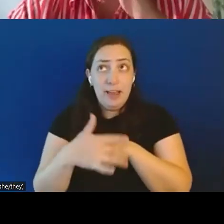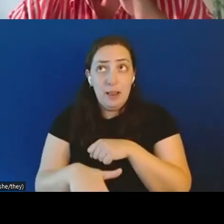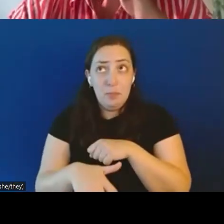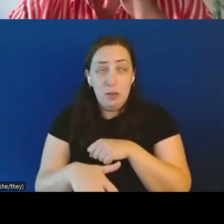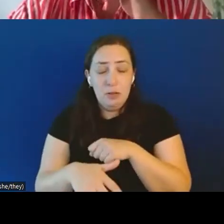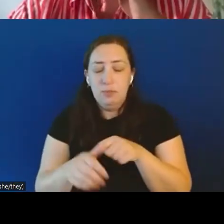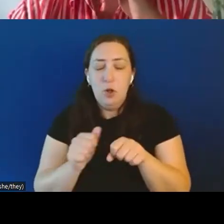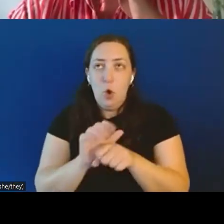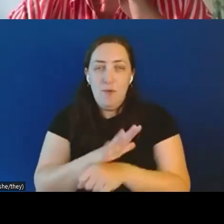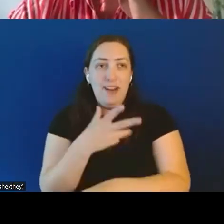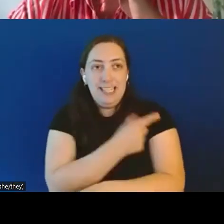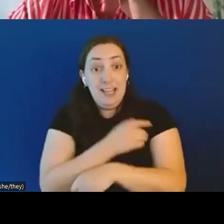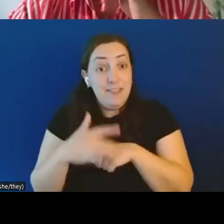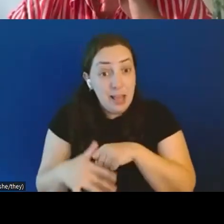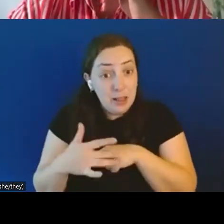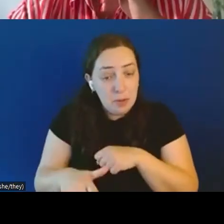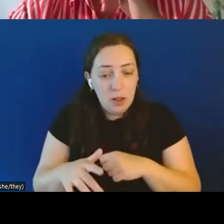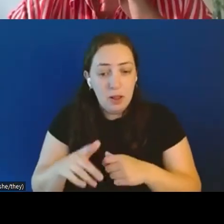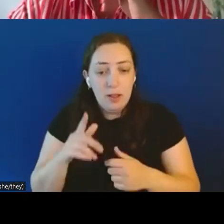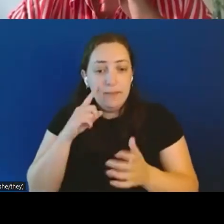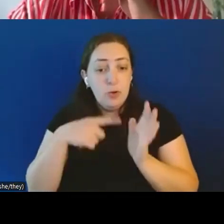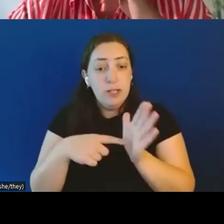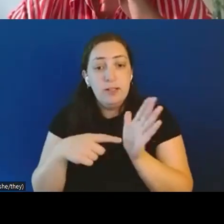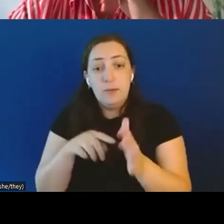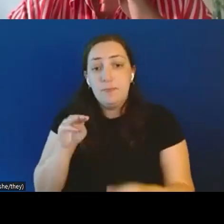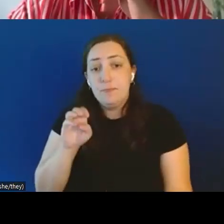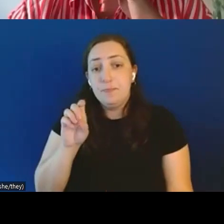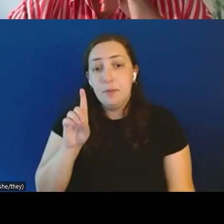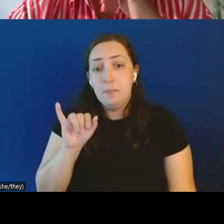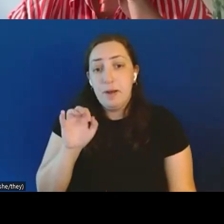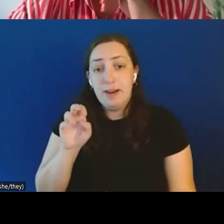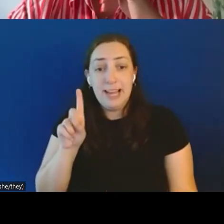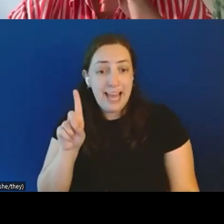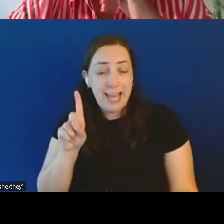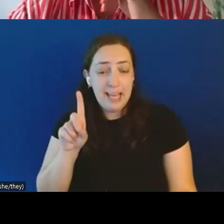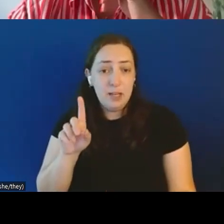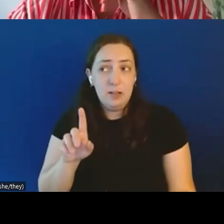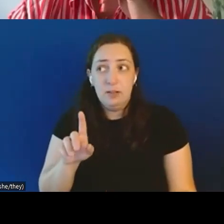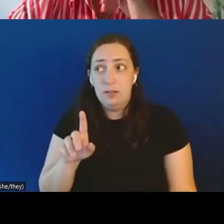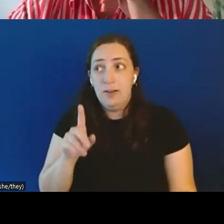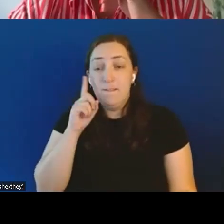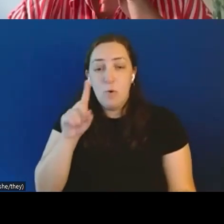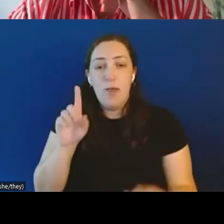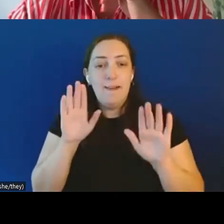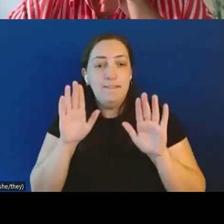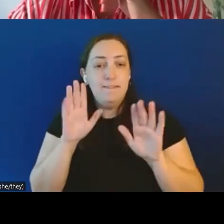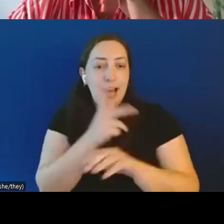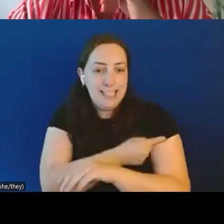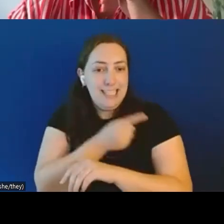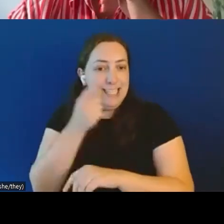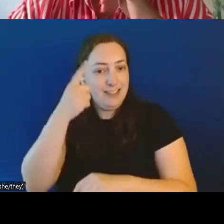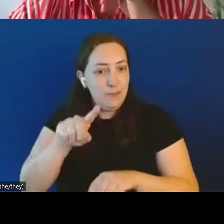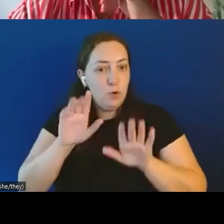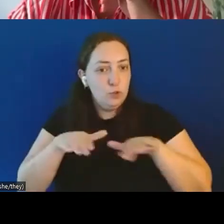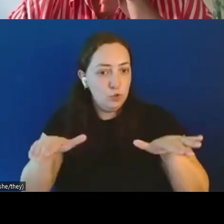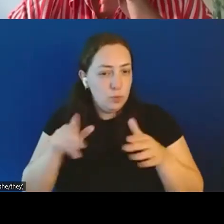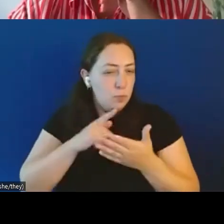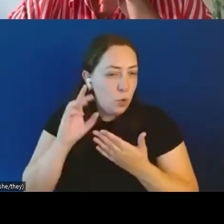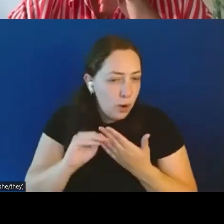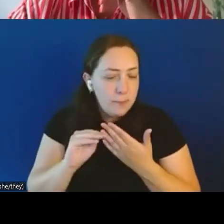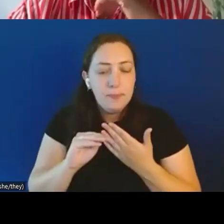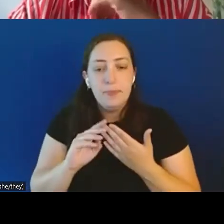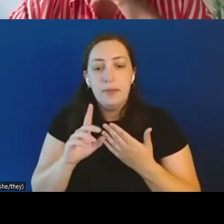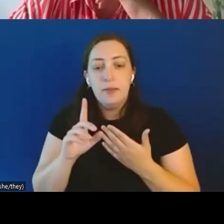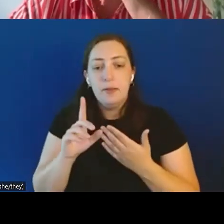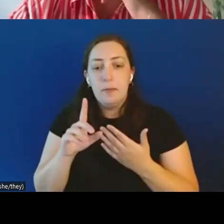vaccine will be available to, for example, Medicaid insured children under the Vaccines for Children program. But the recommendation, shared clinical